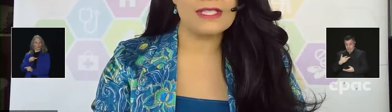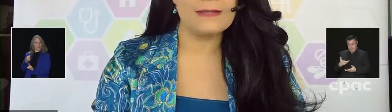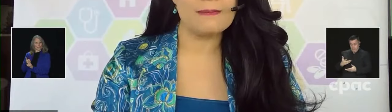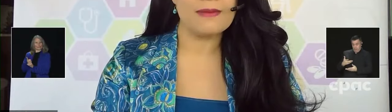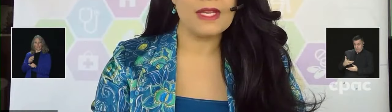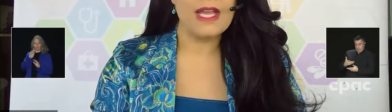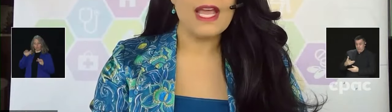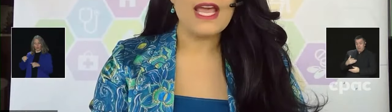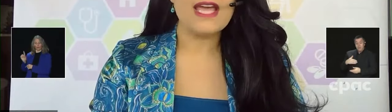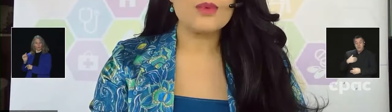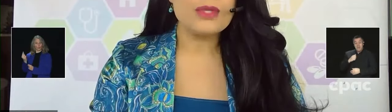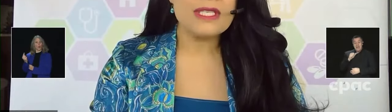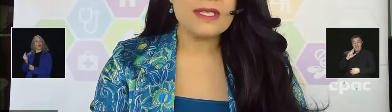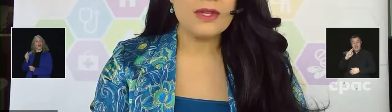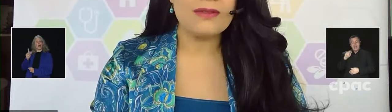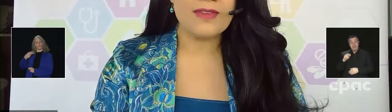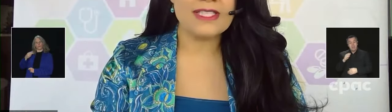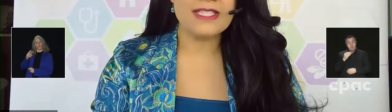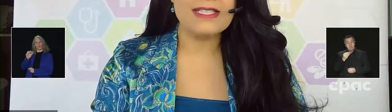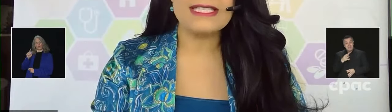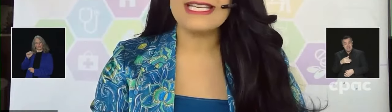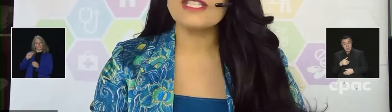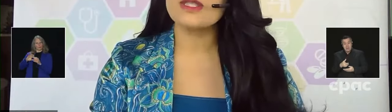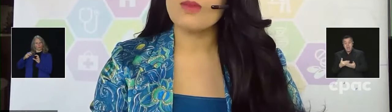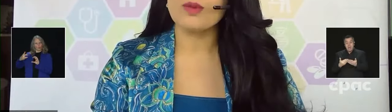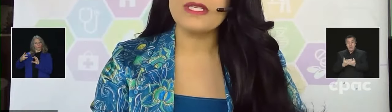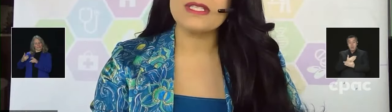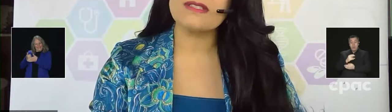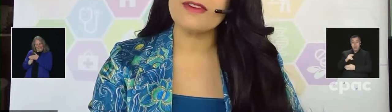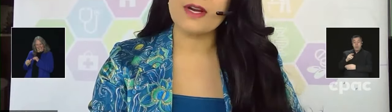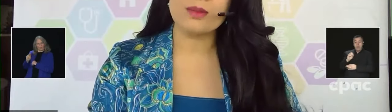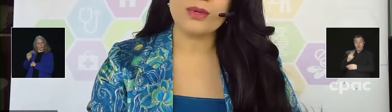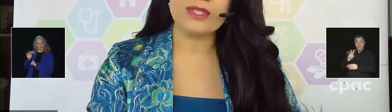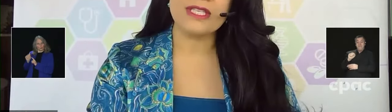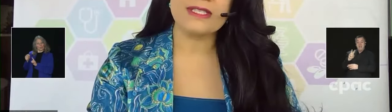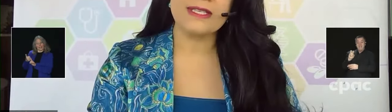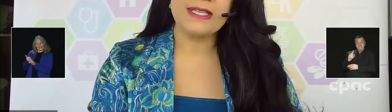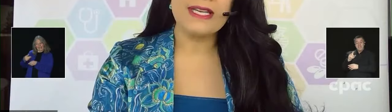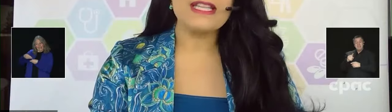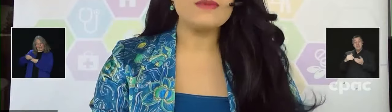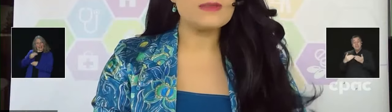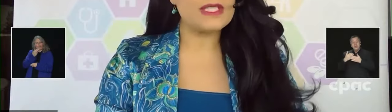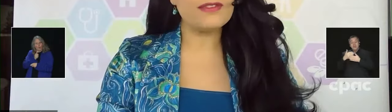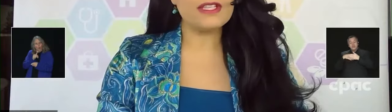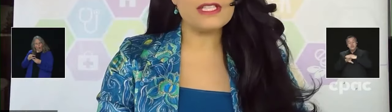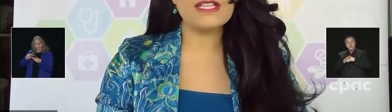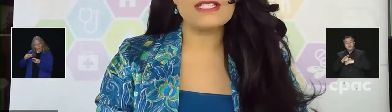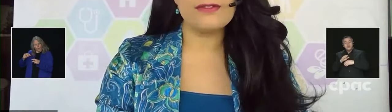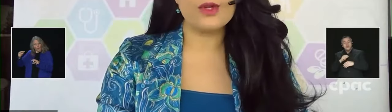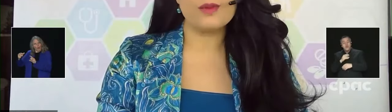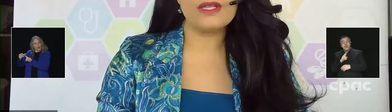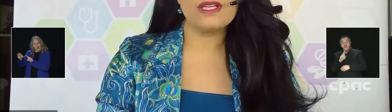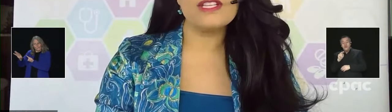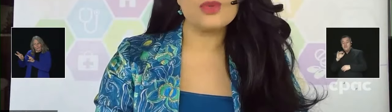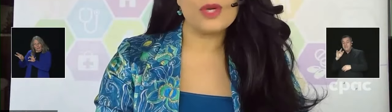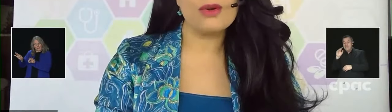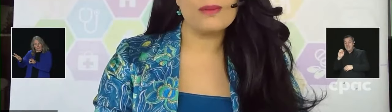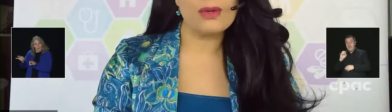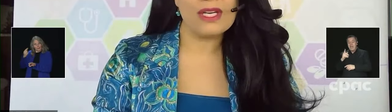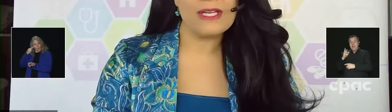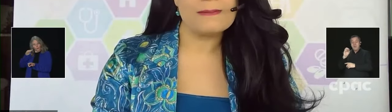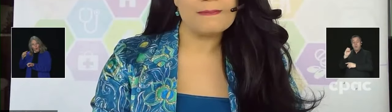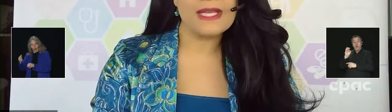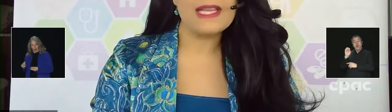subunit vaccine. And the protein subunit vaccines contain small pieces of viral proteins that have been specifically selected for their ability to